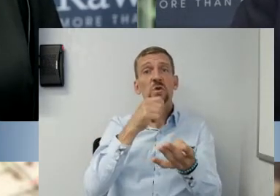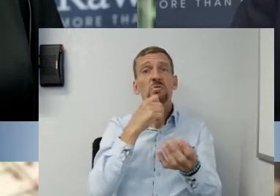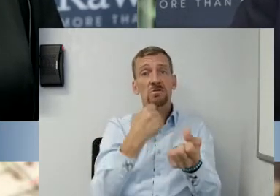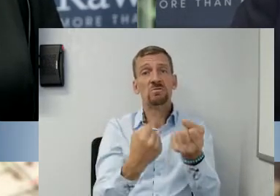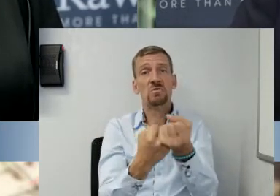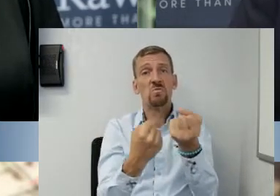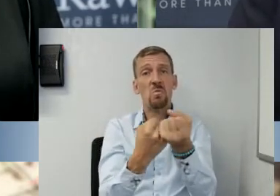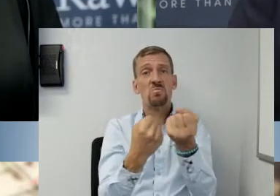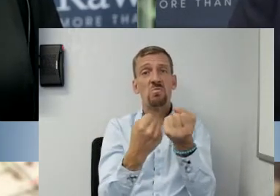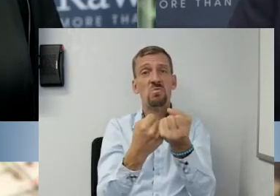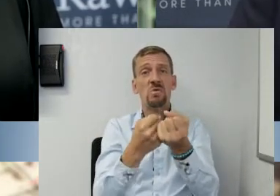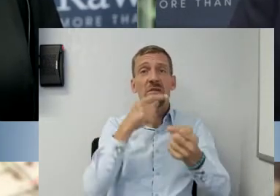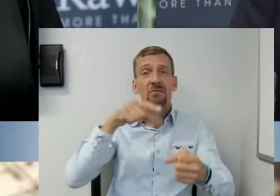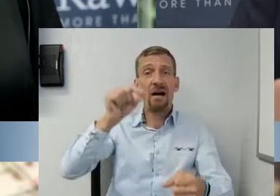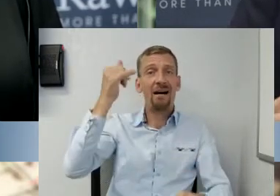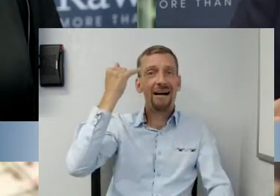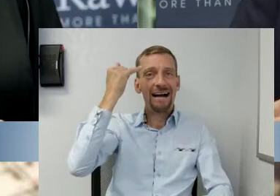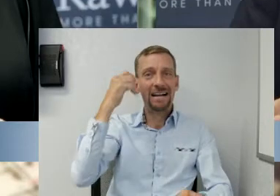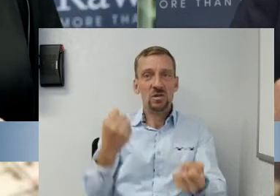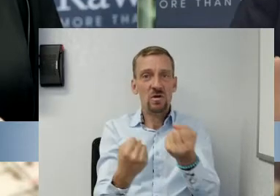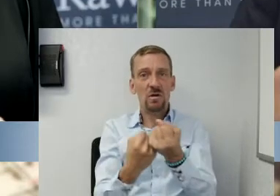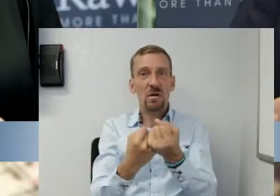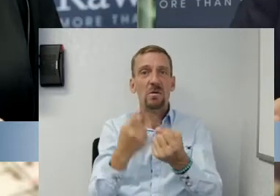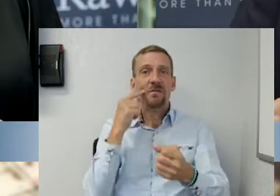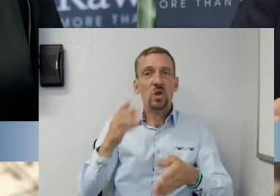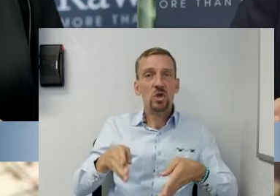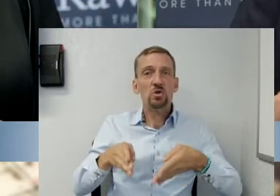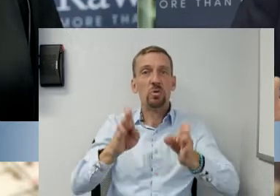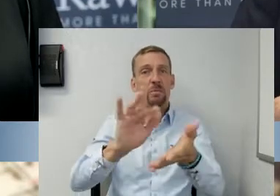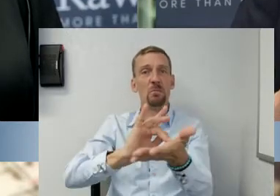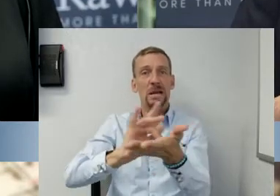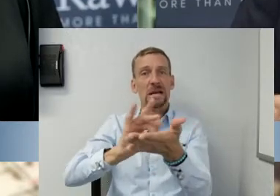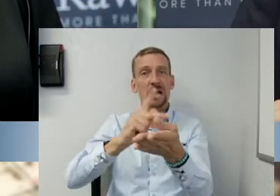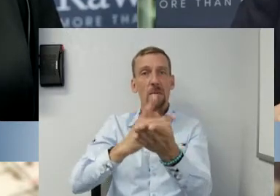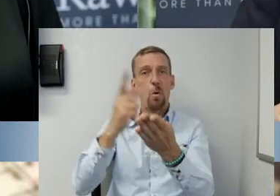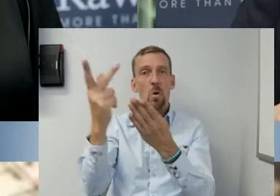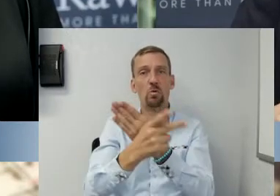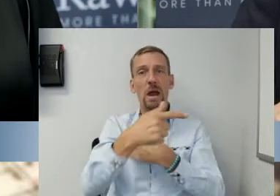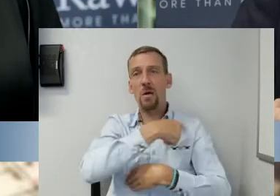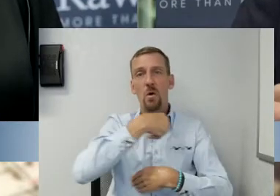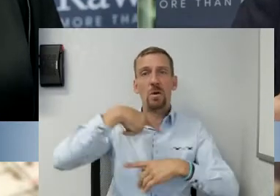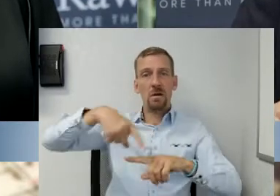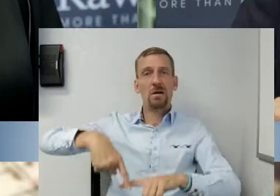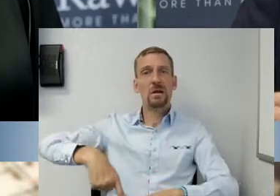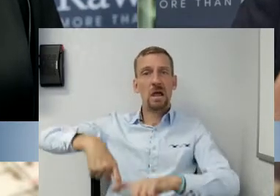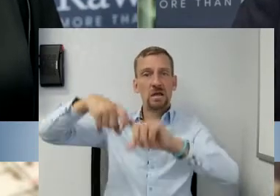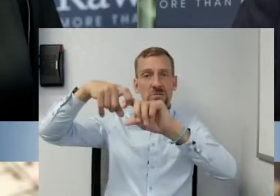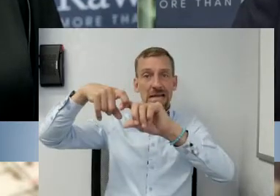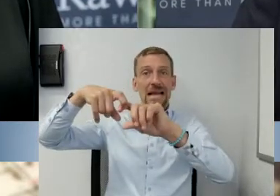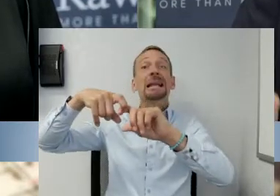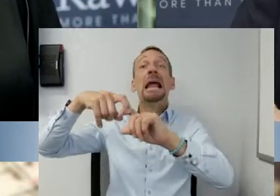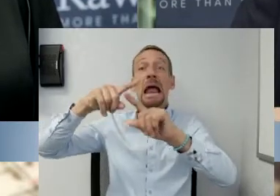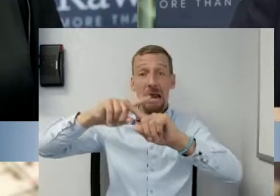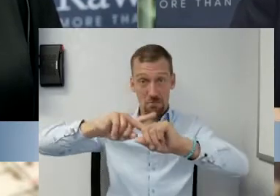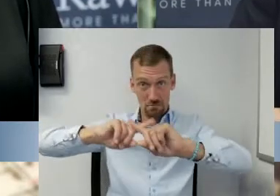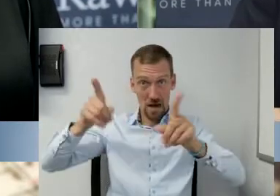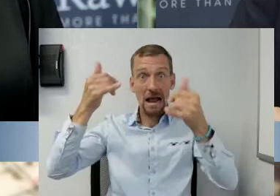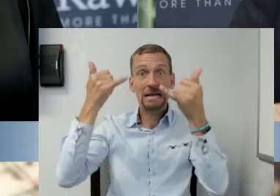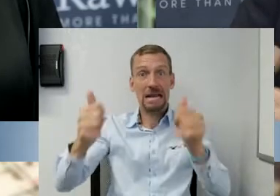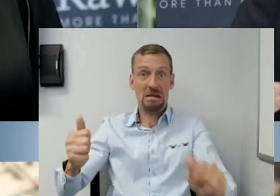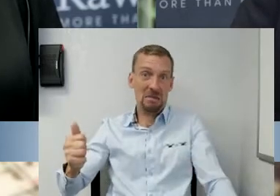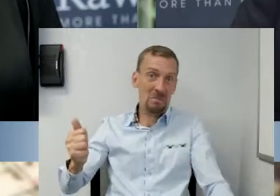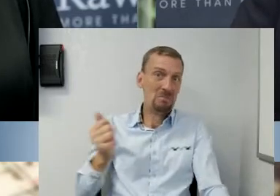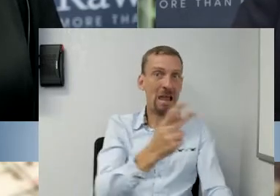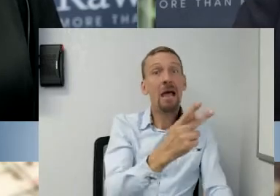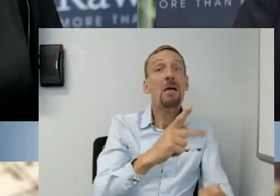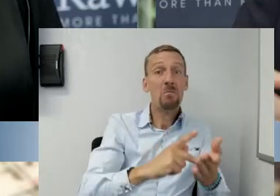medicine program. We kind of suspended the street medicine program for a period of time, but it has started back up. And